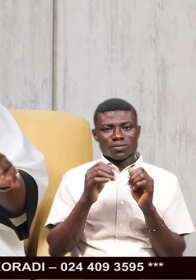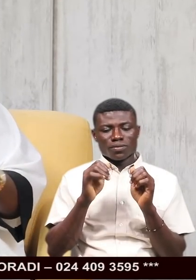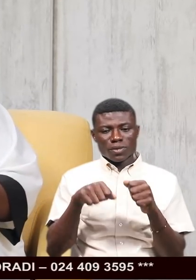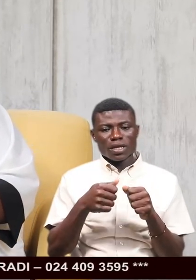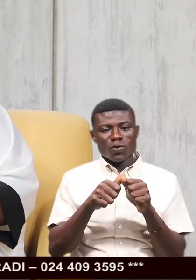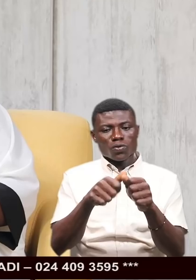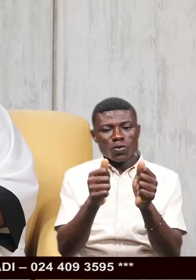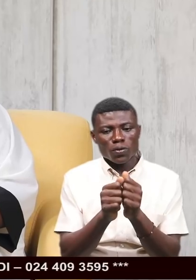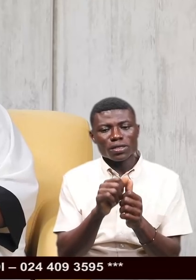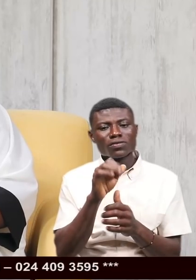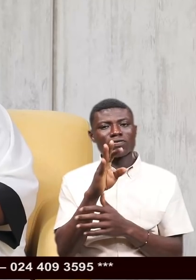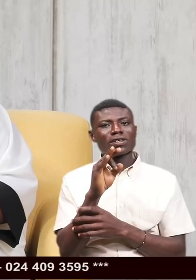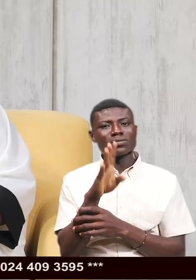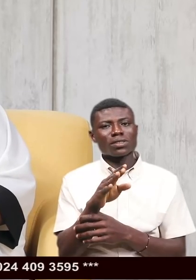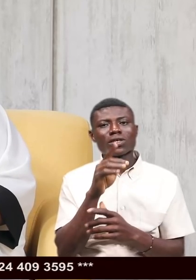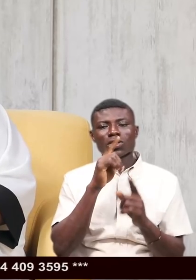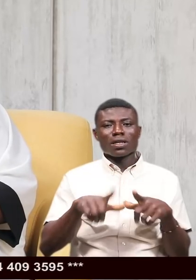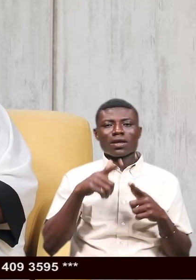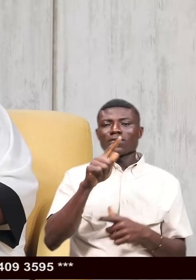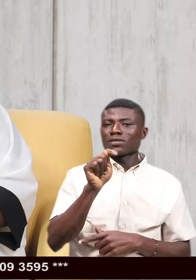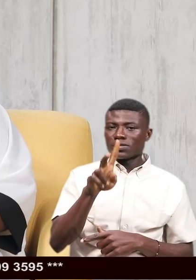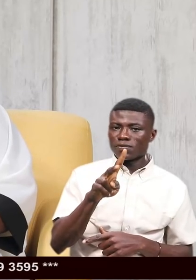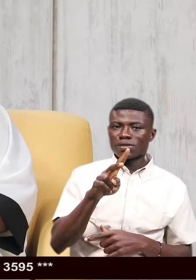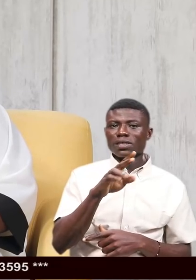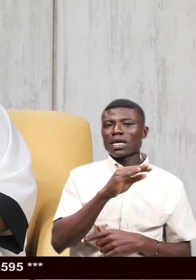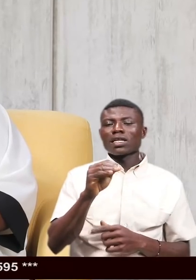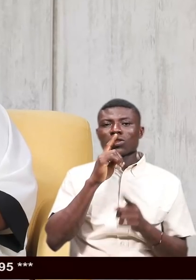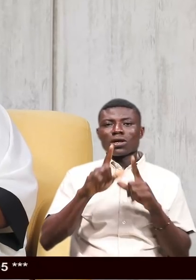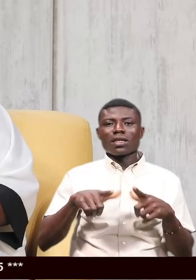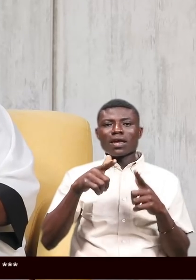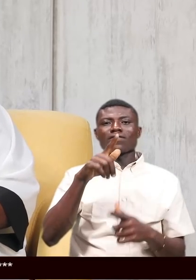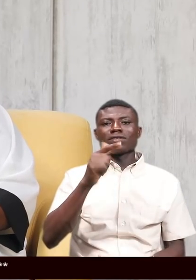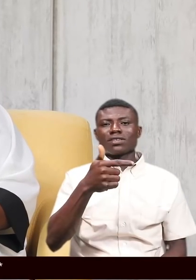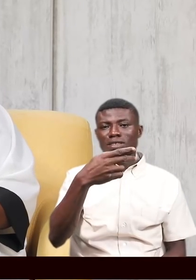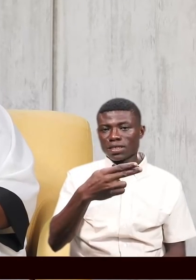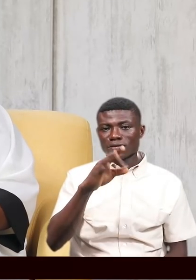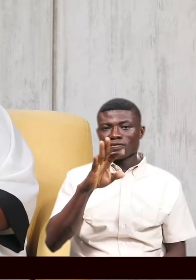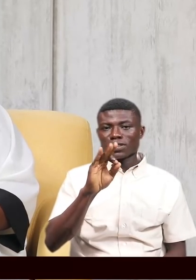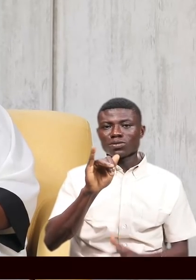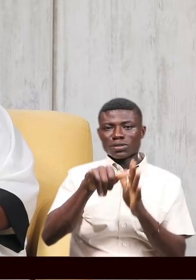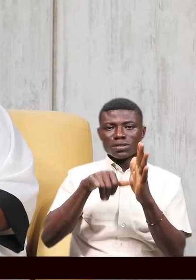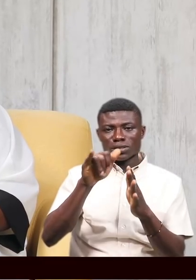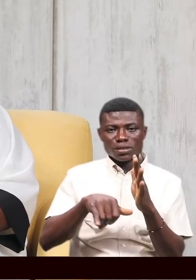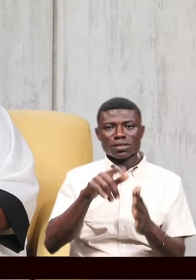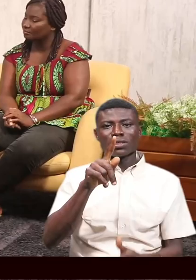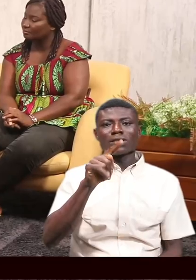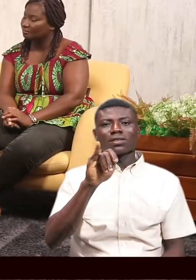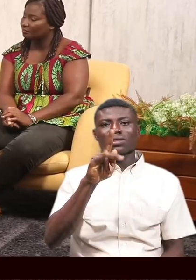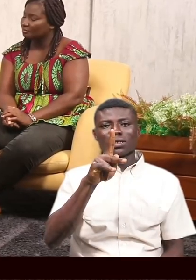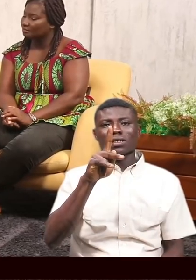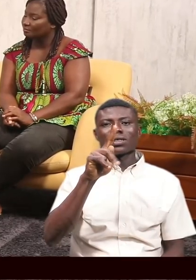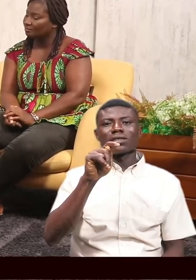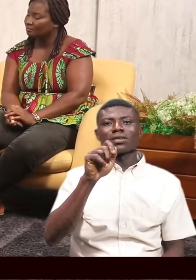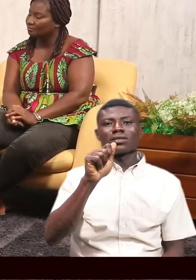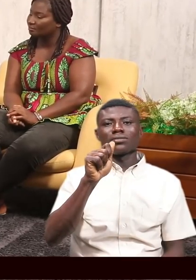we follow up on social media me so talk live tv any talk live gh facebook youtube tiktok